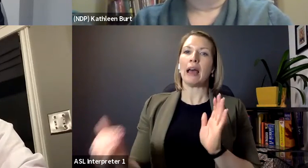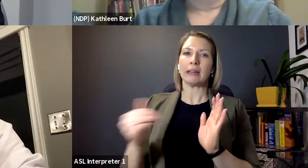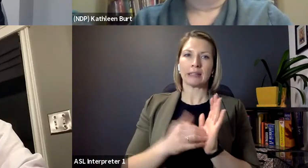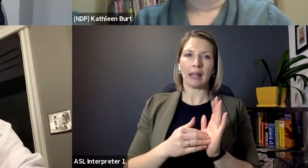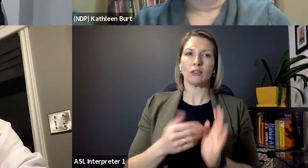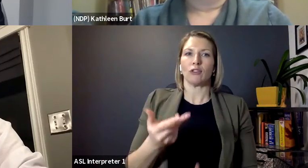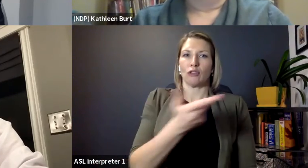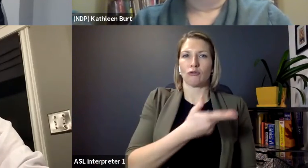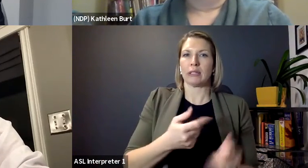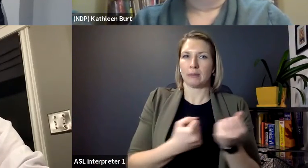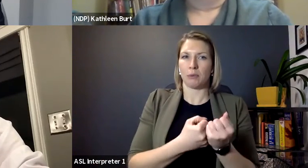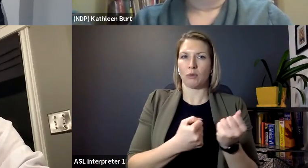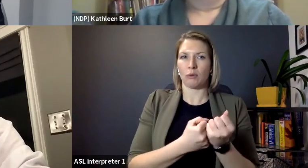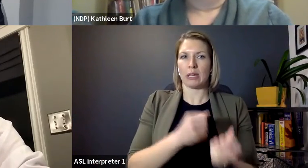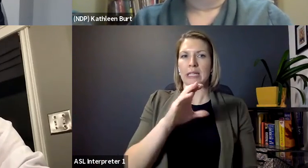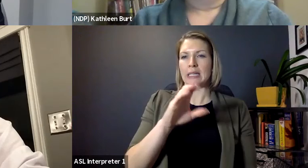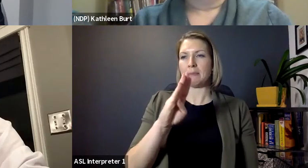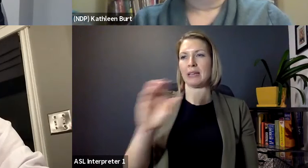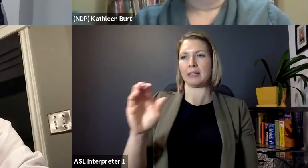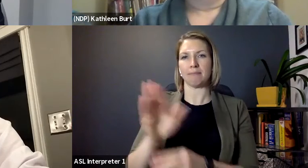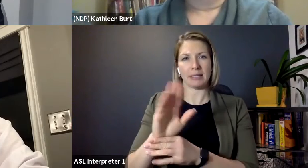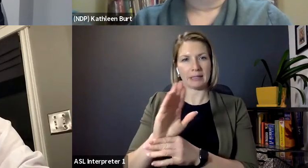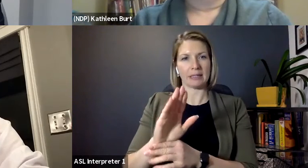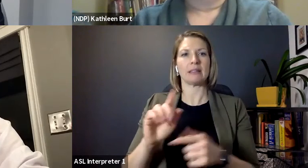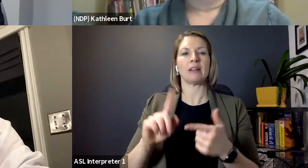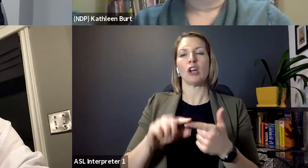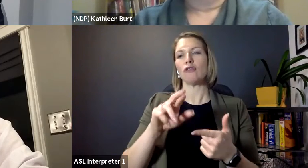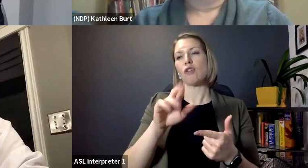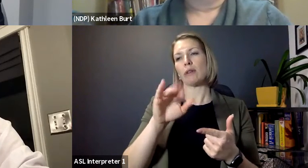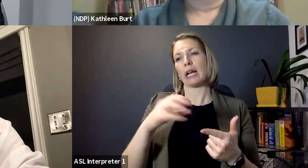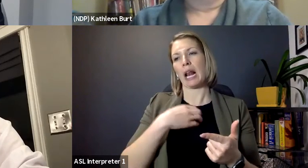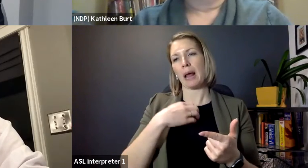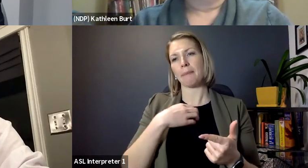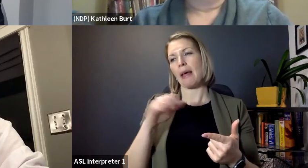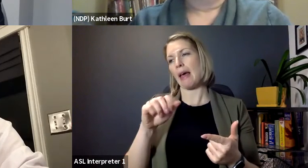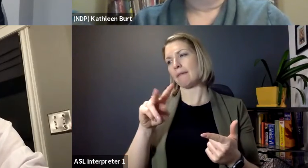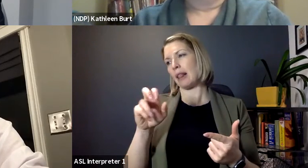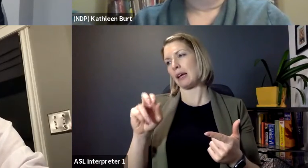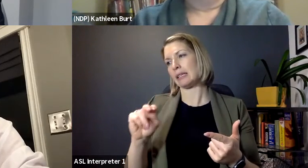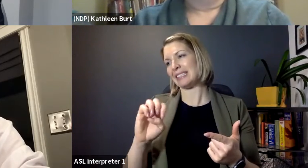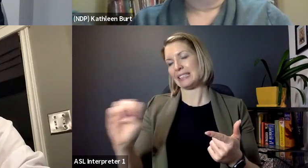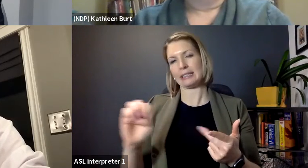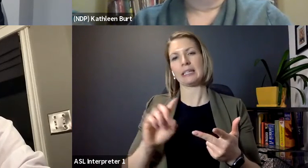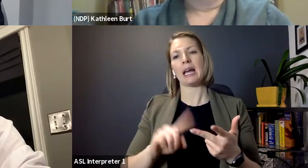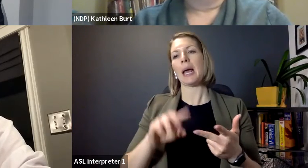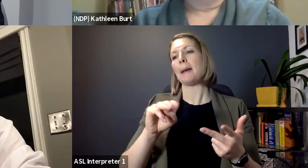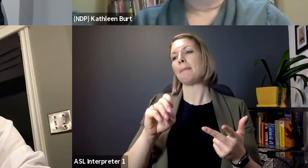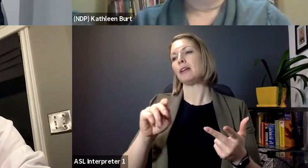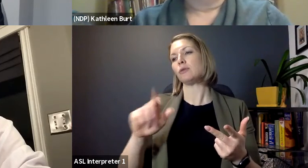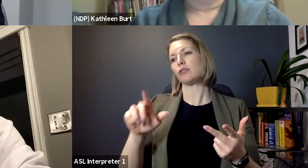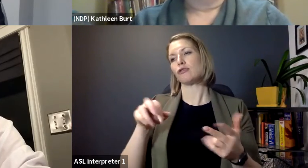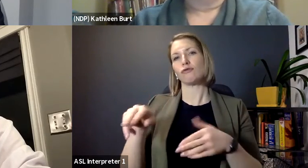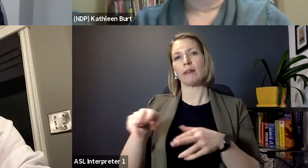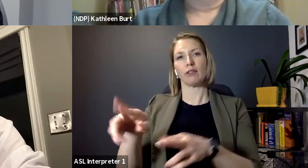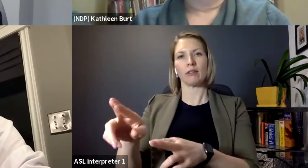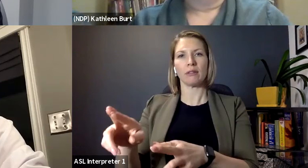organizations, the Conception Bay Area Chamber of Commerce, the Rotary Club of Avalon Northeast, and Manuels River, I want to thank everyone for watching and